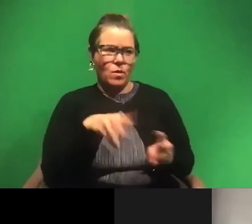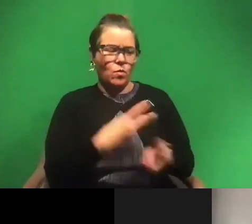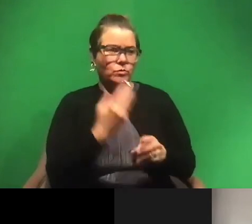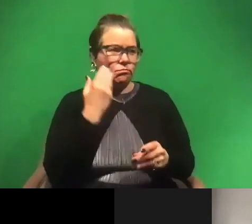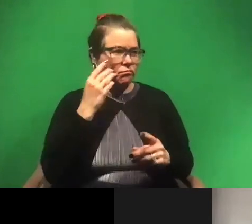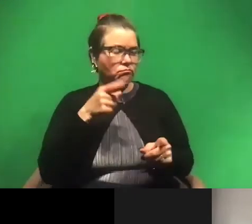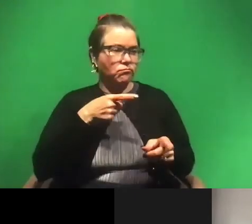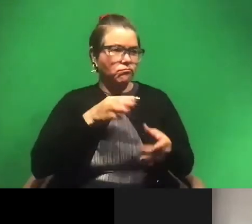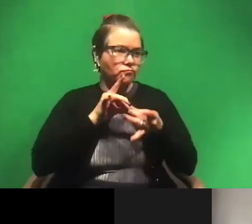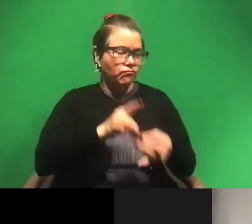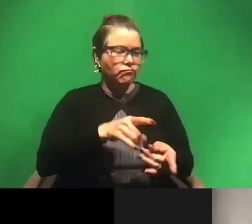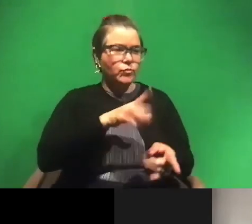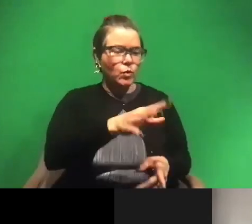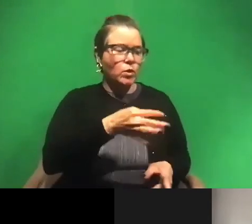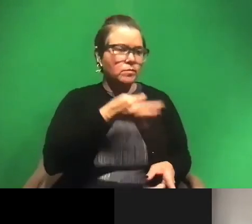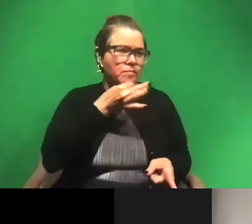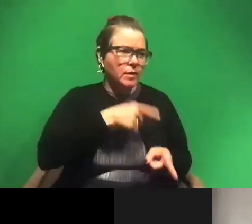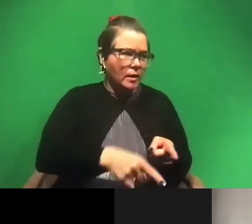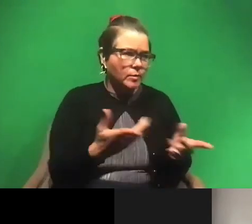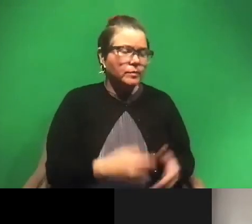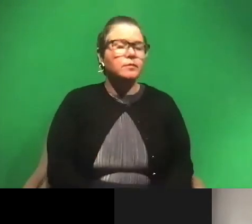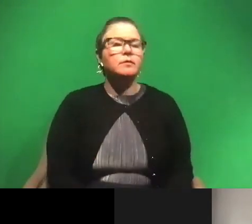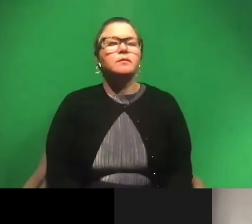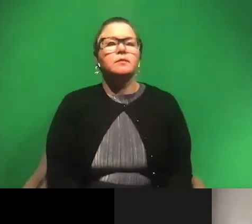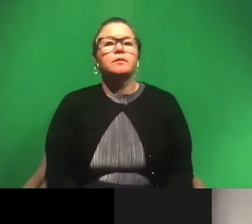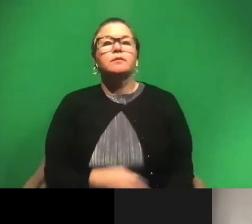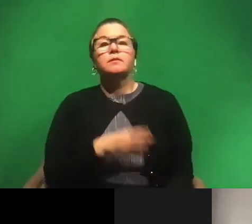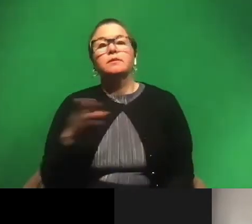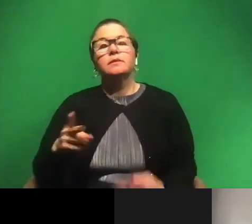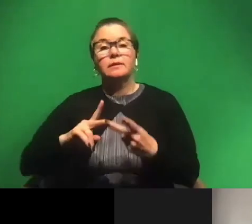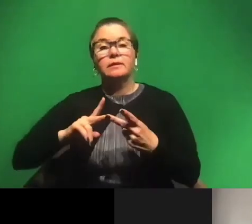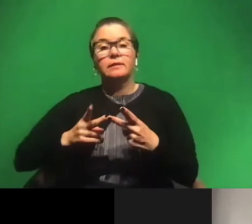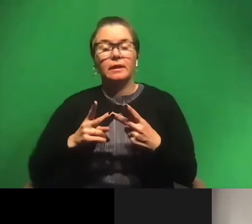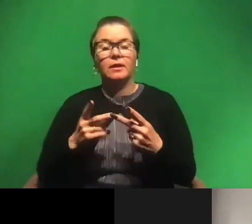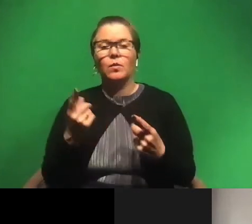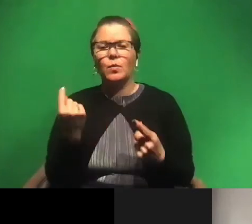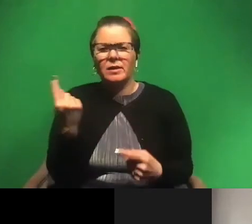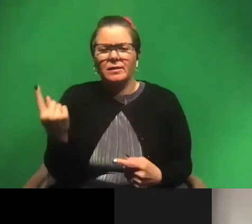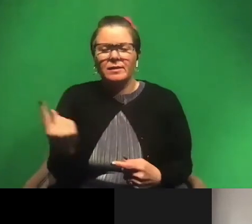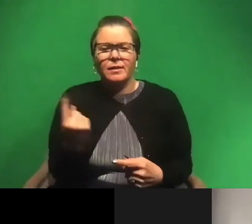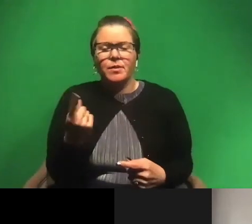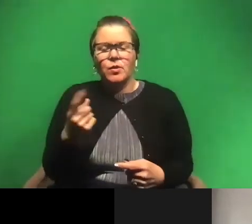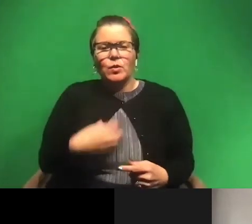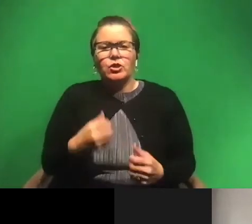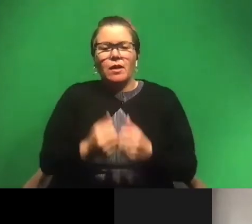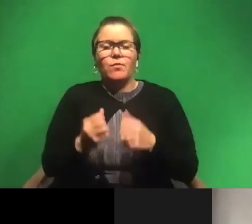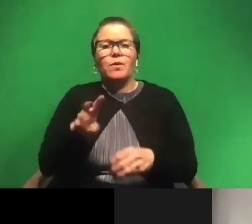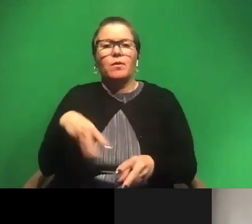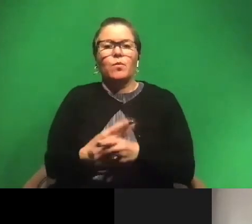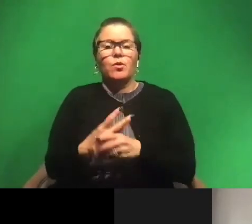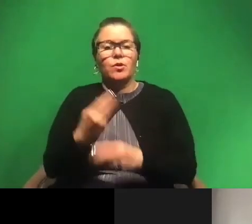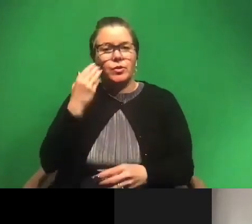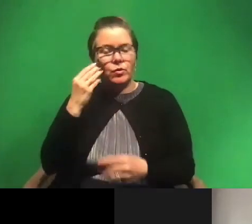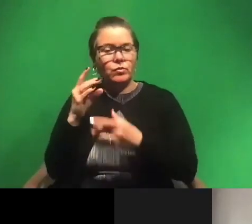your area of expertise, like some kind of thing within that? And then the second question is, what is something that you wish everybody in the world knew